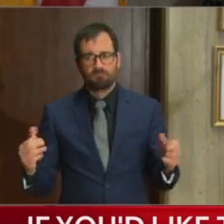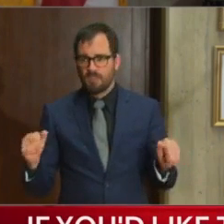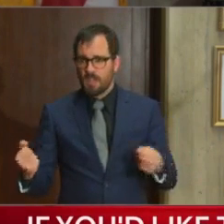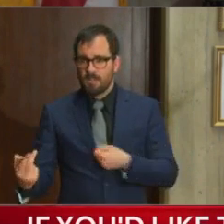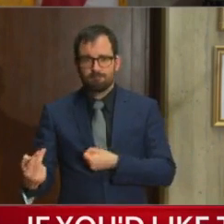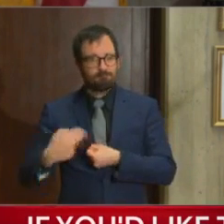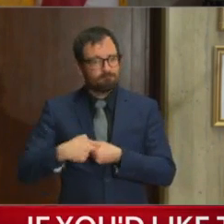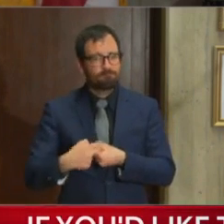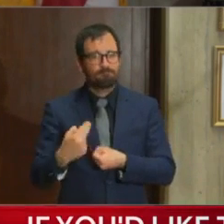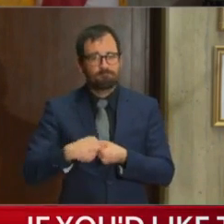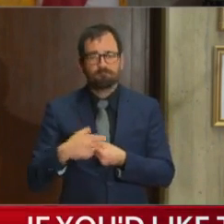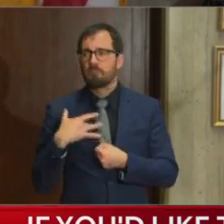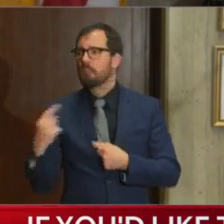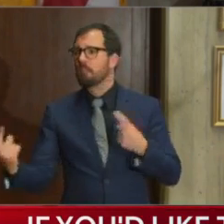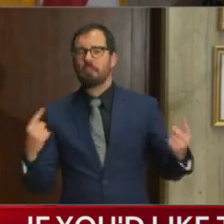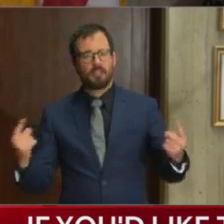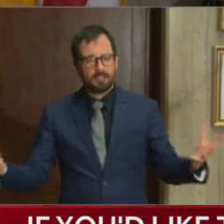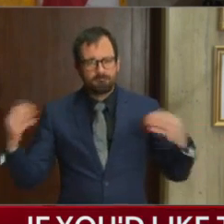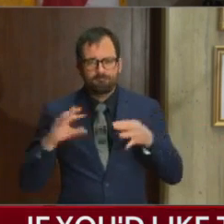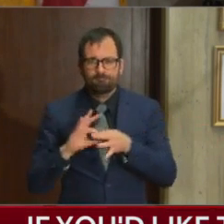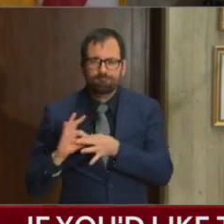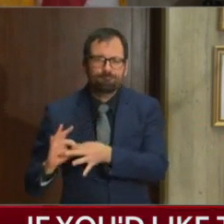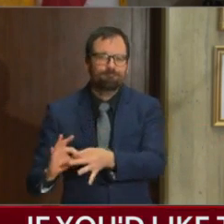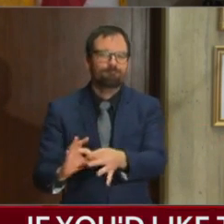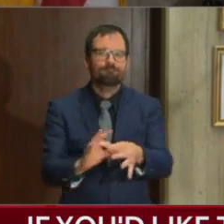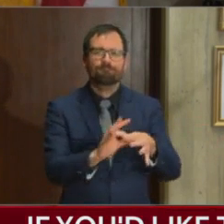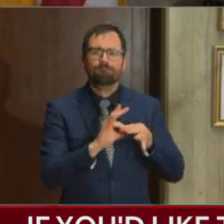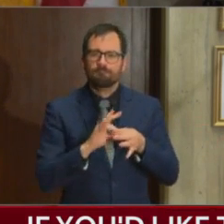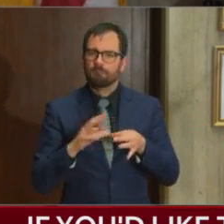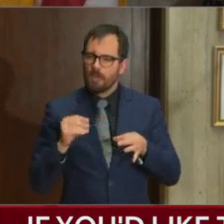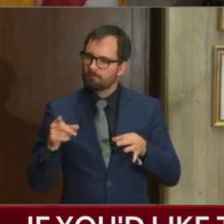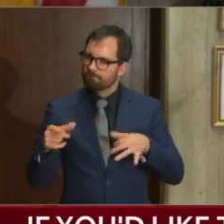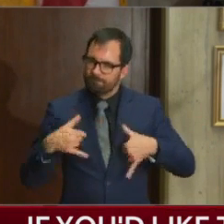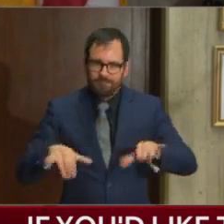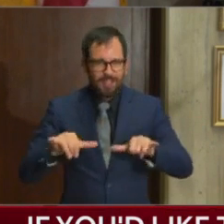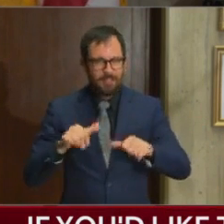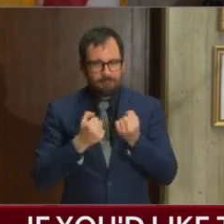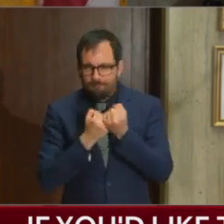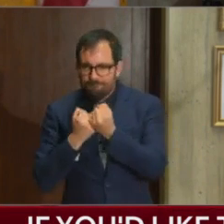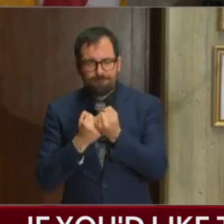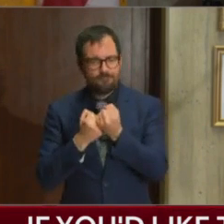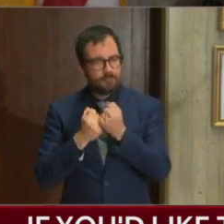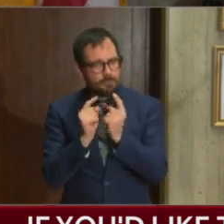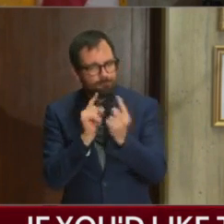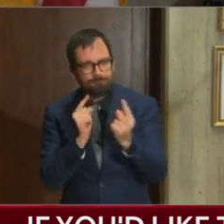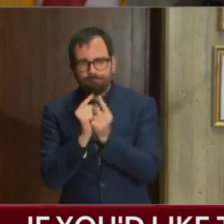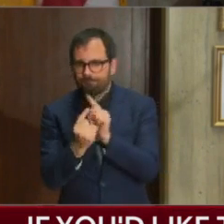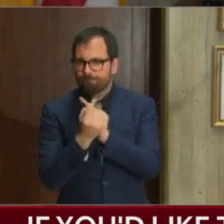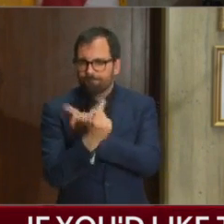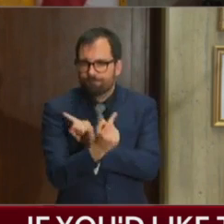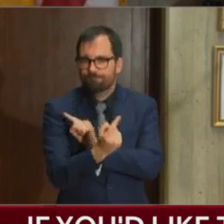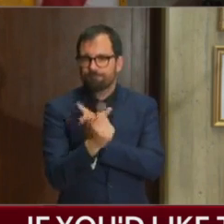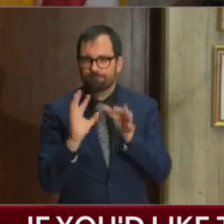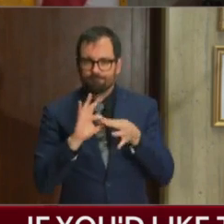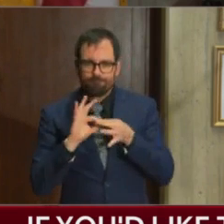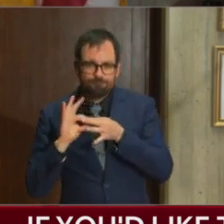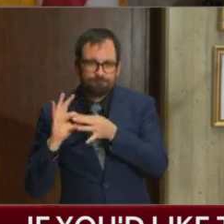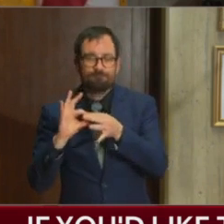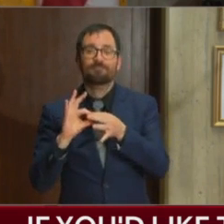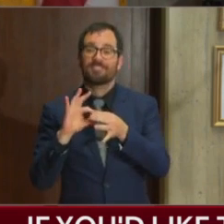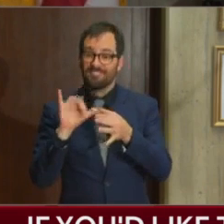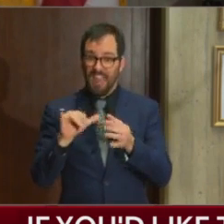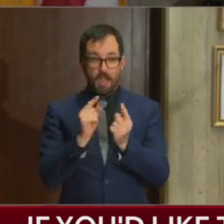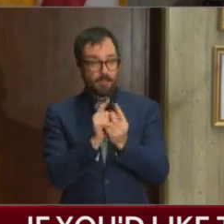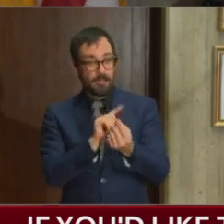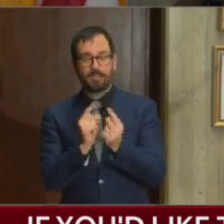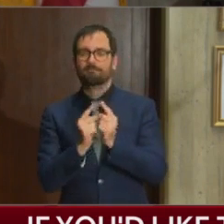social distancing, you are already showing you care about your neighbors and your city. I want to thank you, and I want to encourage